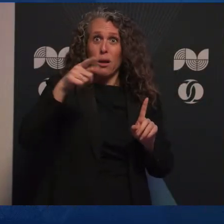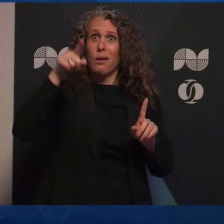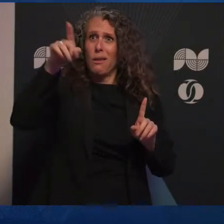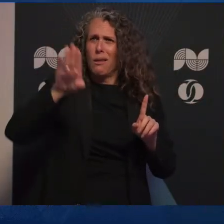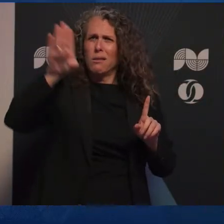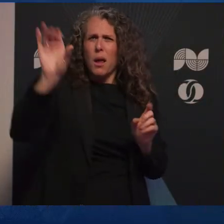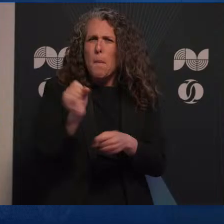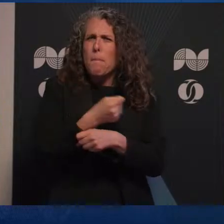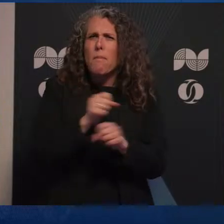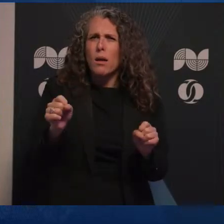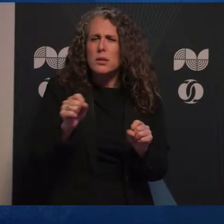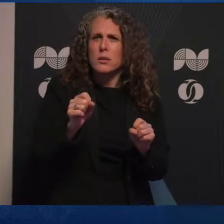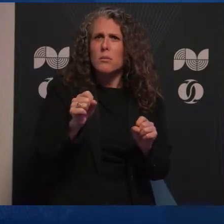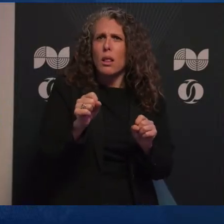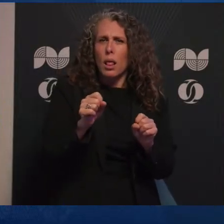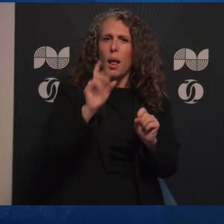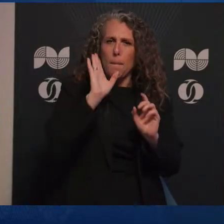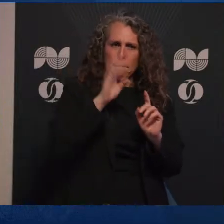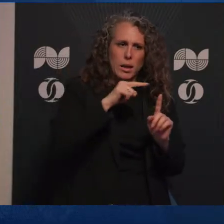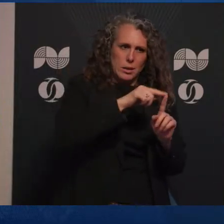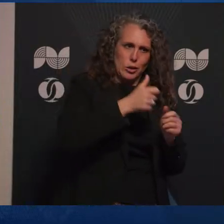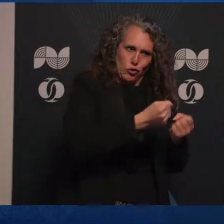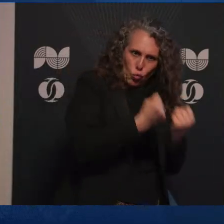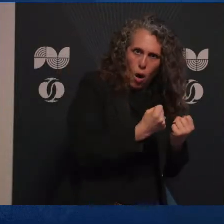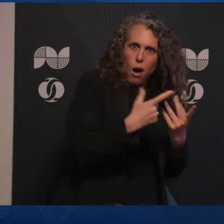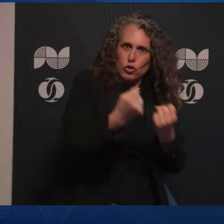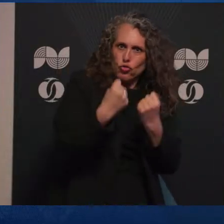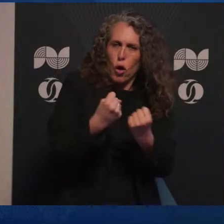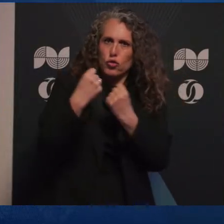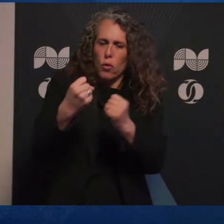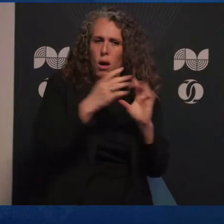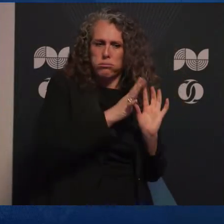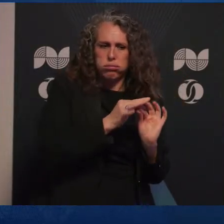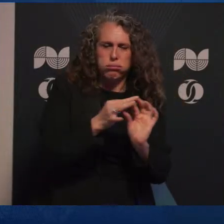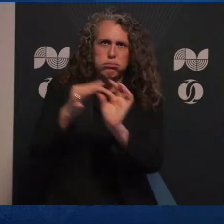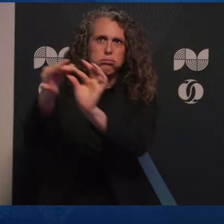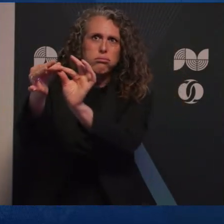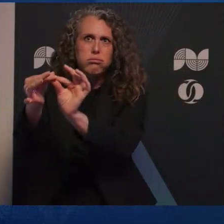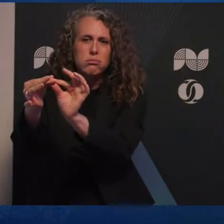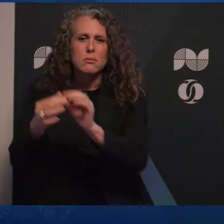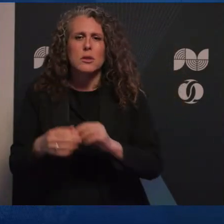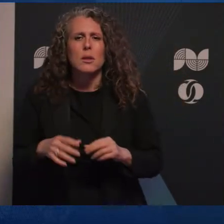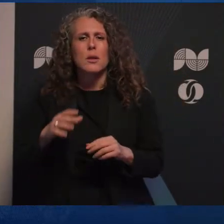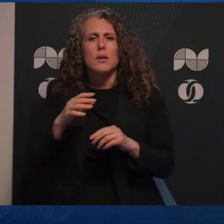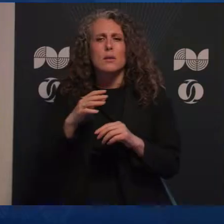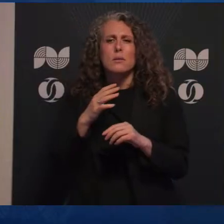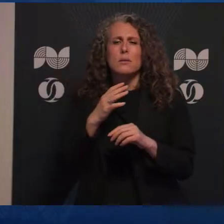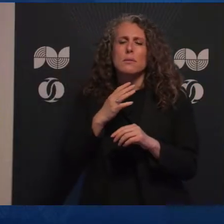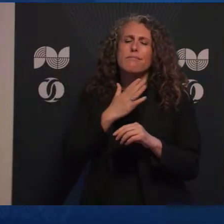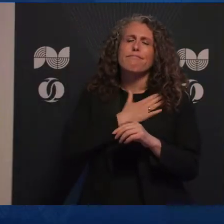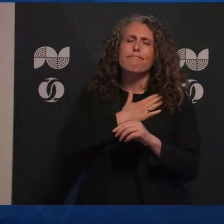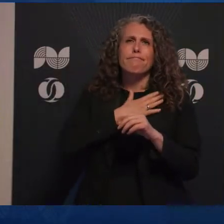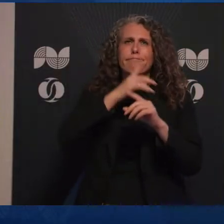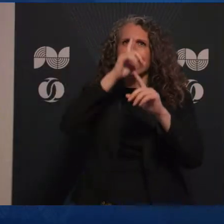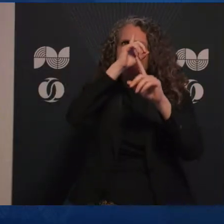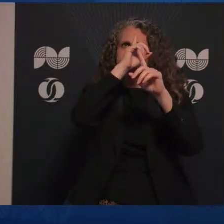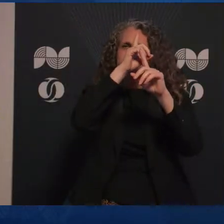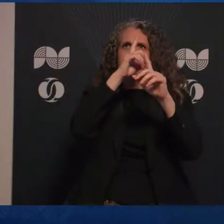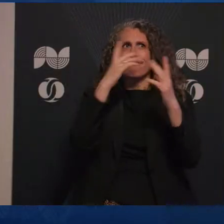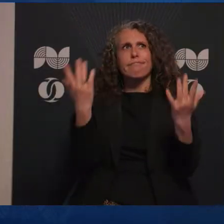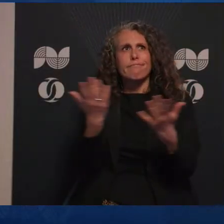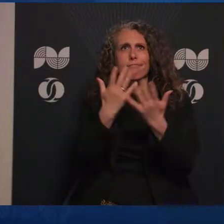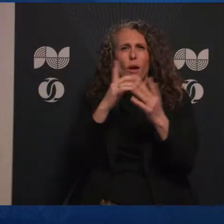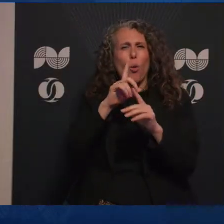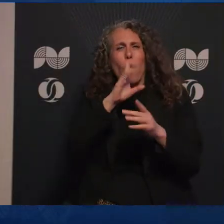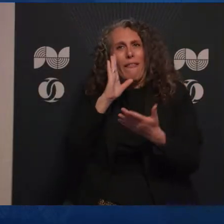profitability of that particular company. So we examine that as part of a deliberate element, as part of the due